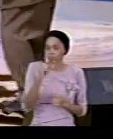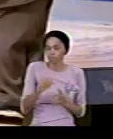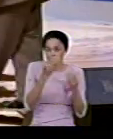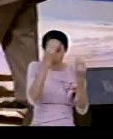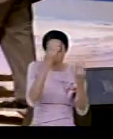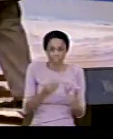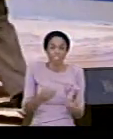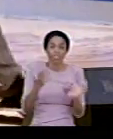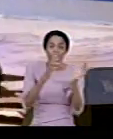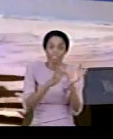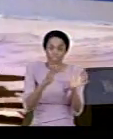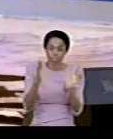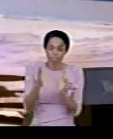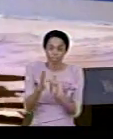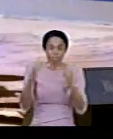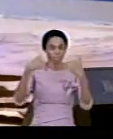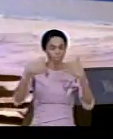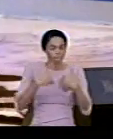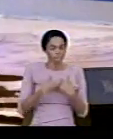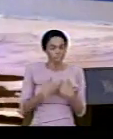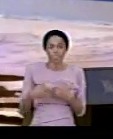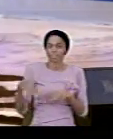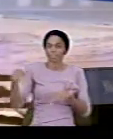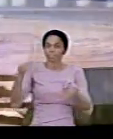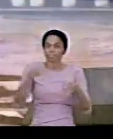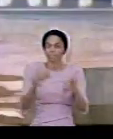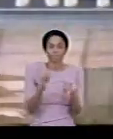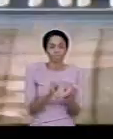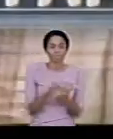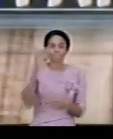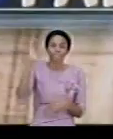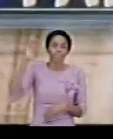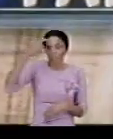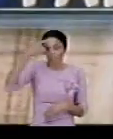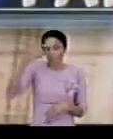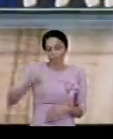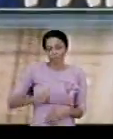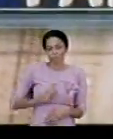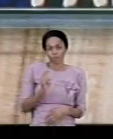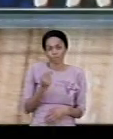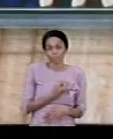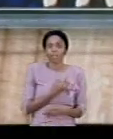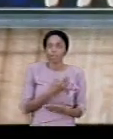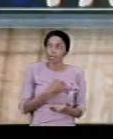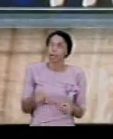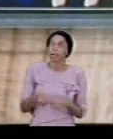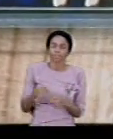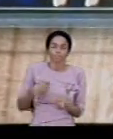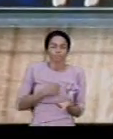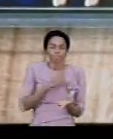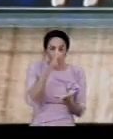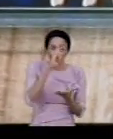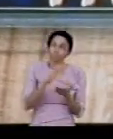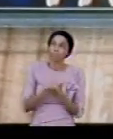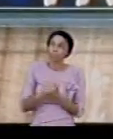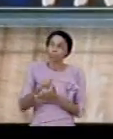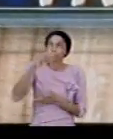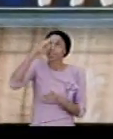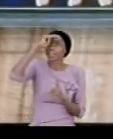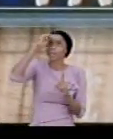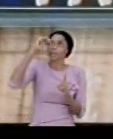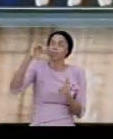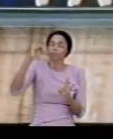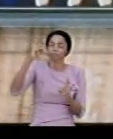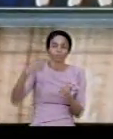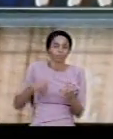has done that on our behalf. And as we now trust him, depend on